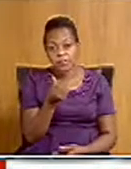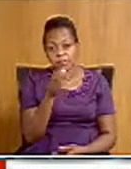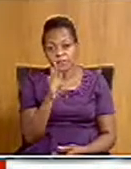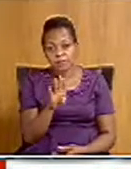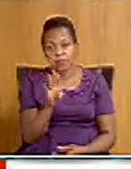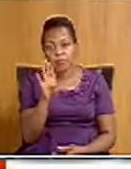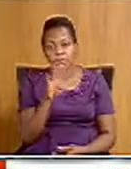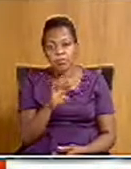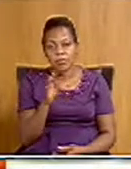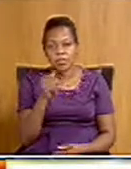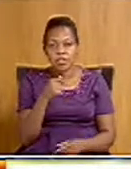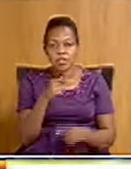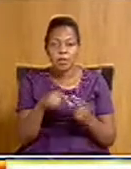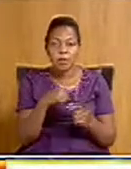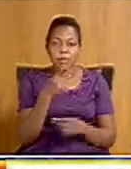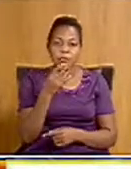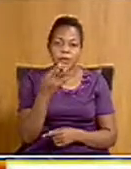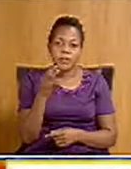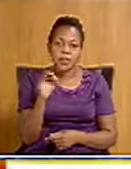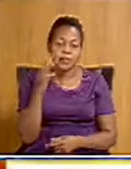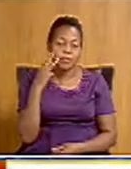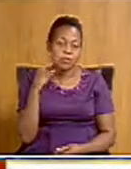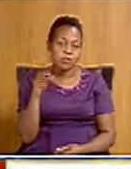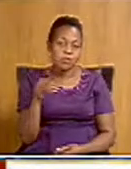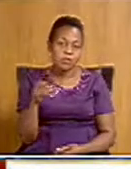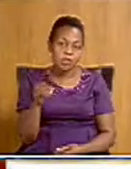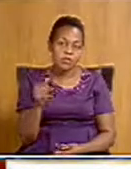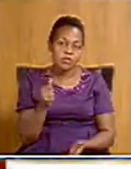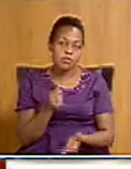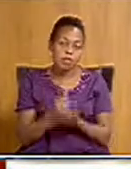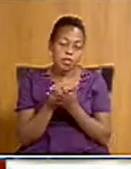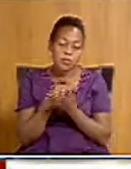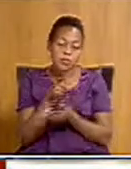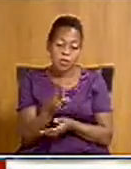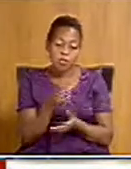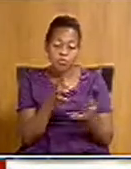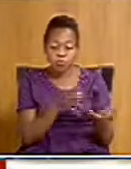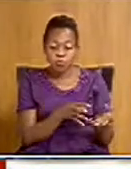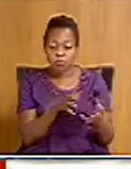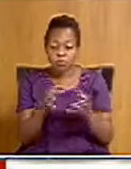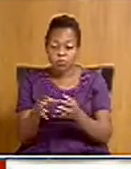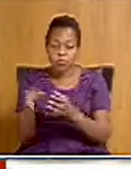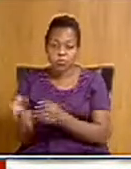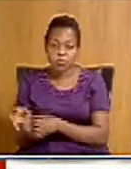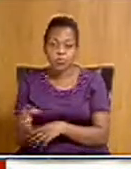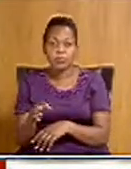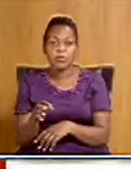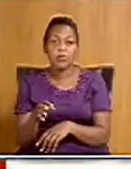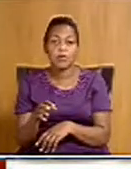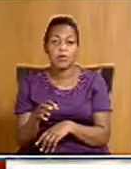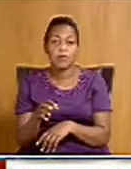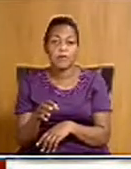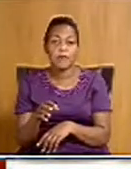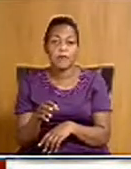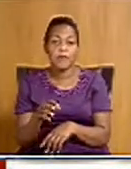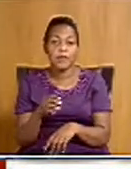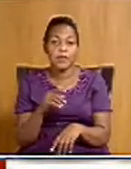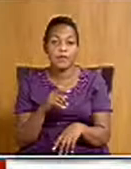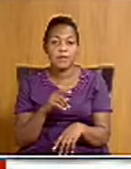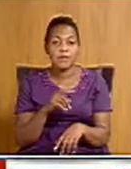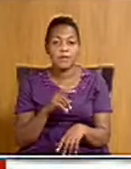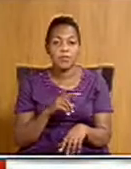$464 billion, about $130 million, to help these groups as soon as the